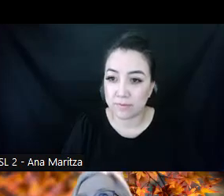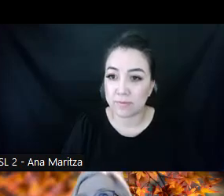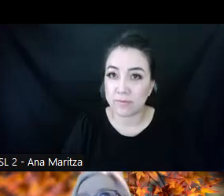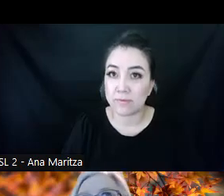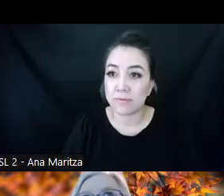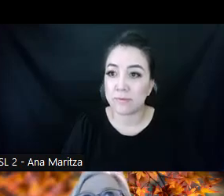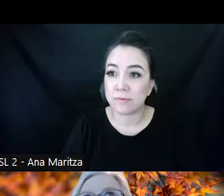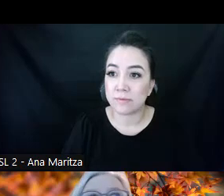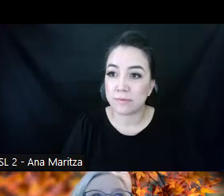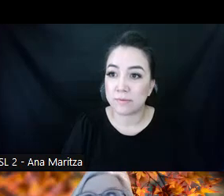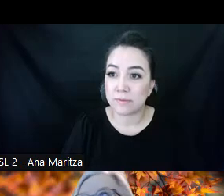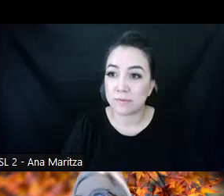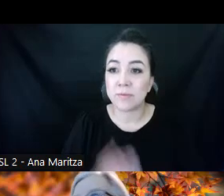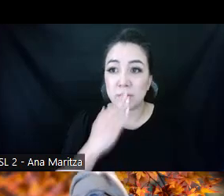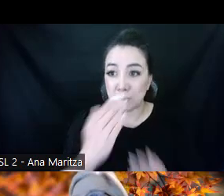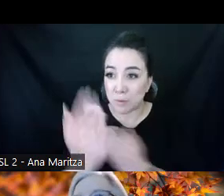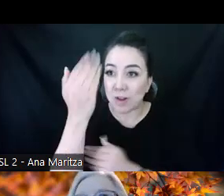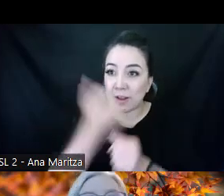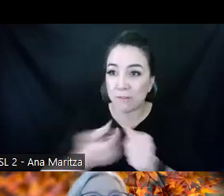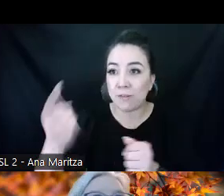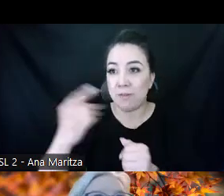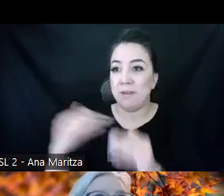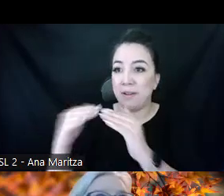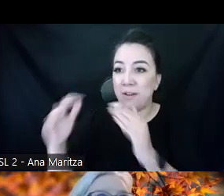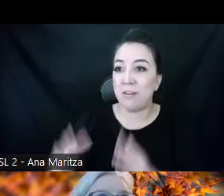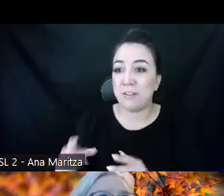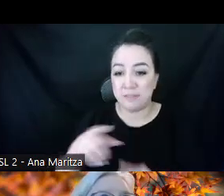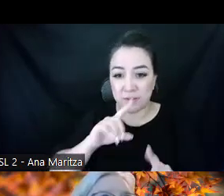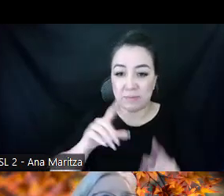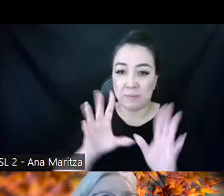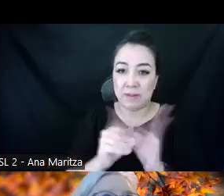So good morning, everyone. Am I calling this meeting to order?